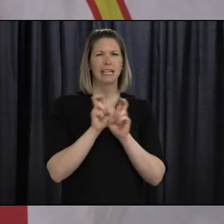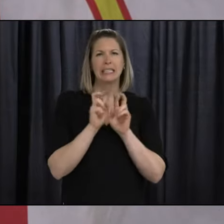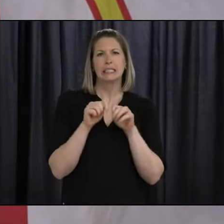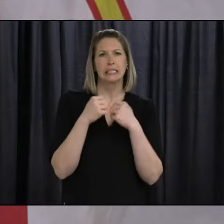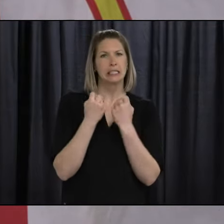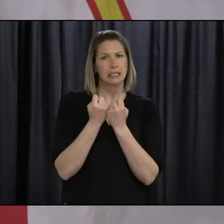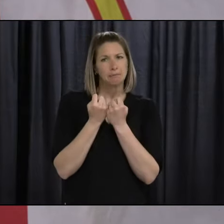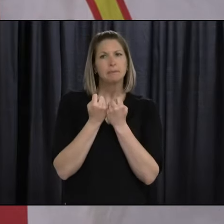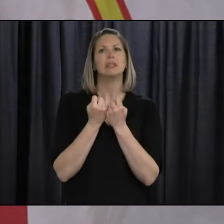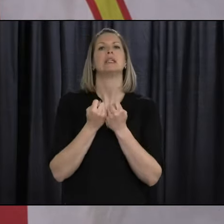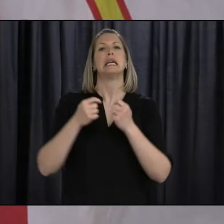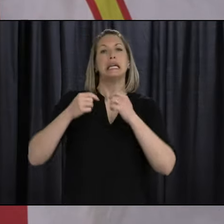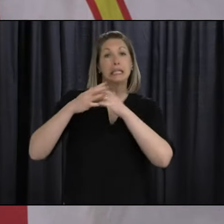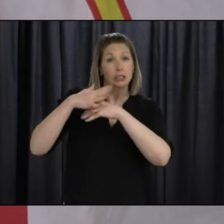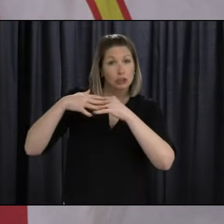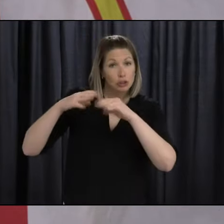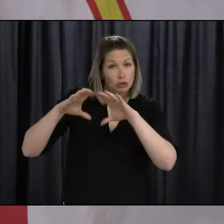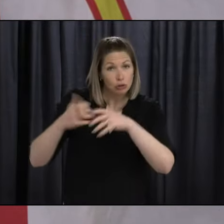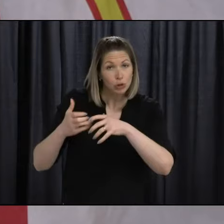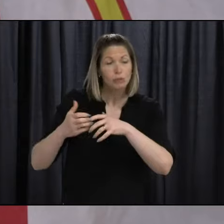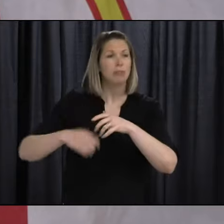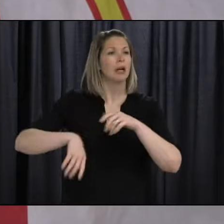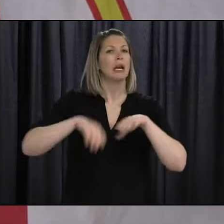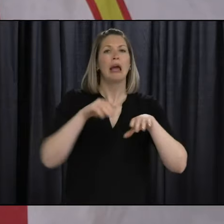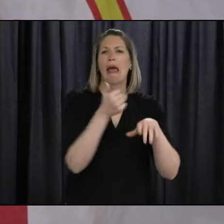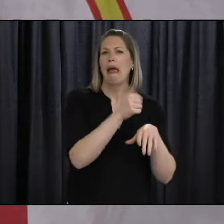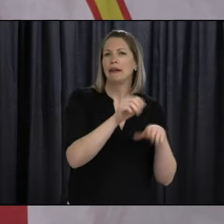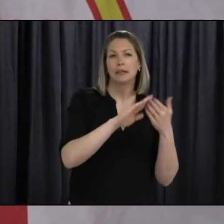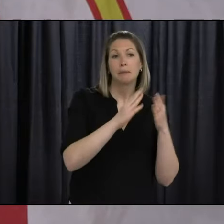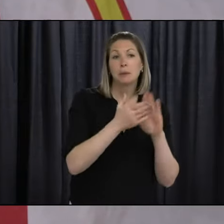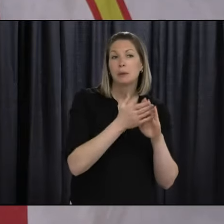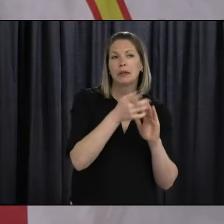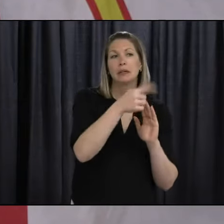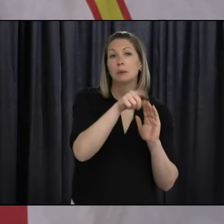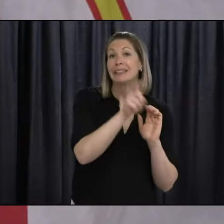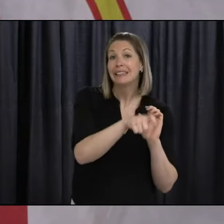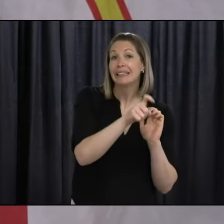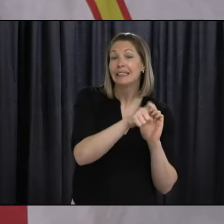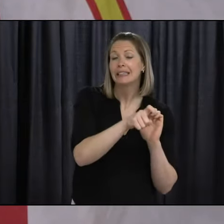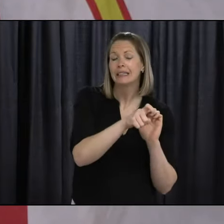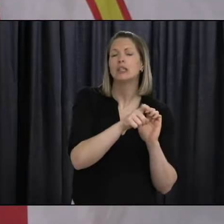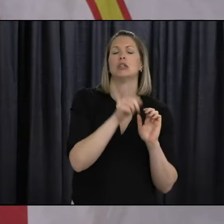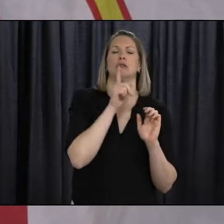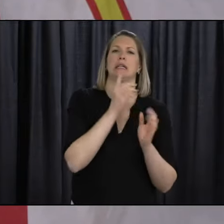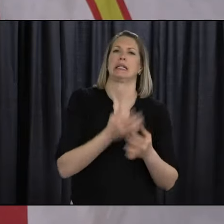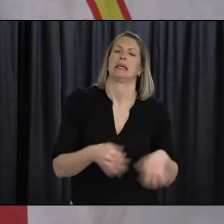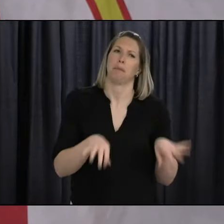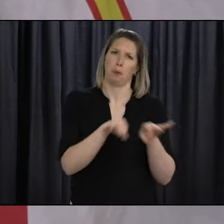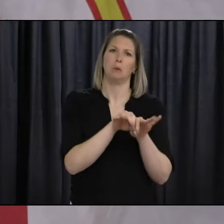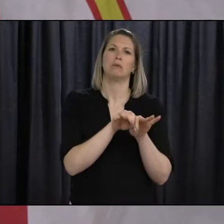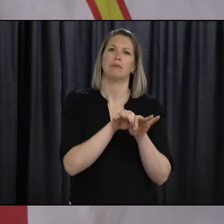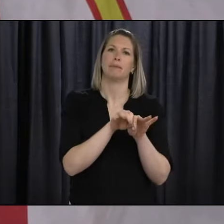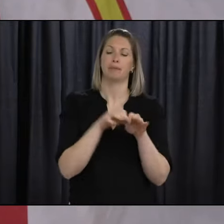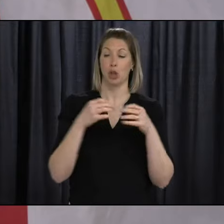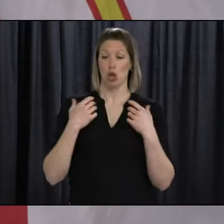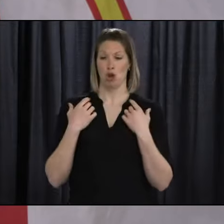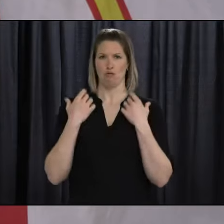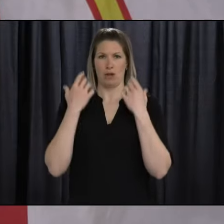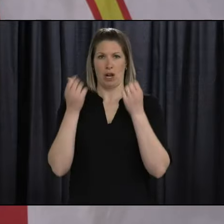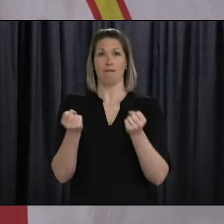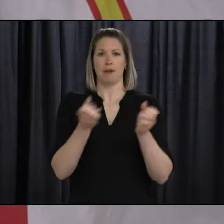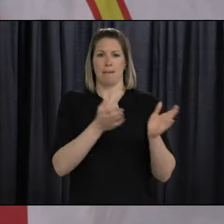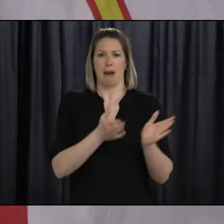there for you when you need them. So the Towards Recovery Plan puts a major spotlight on mental health and addictions in our province,